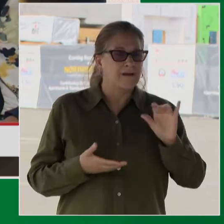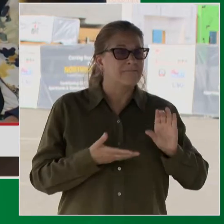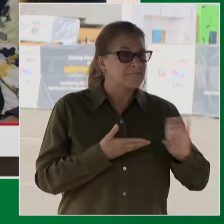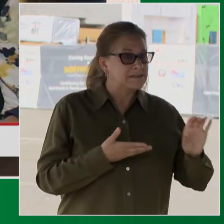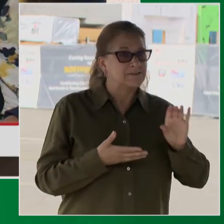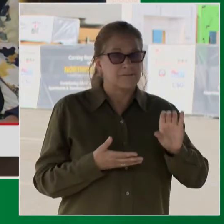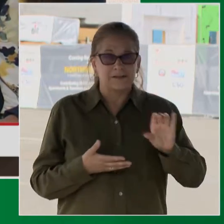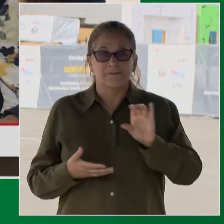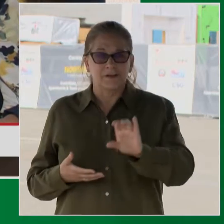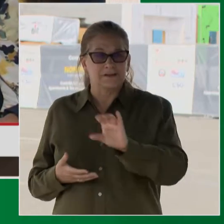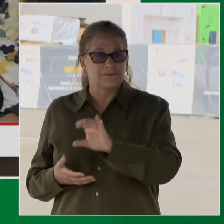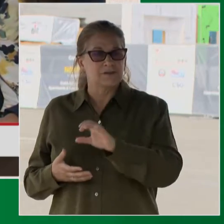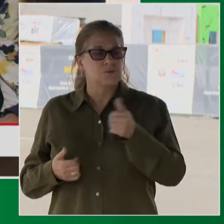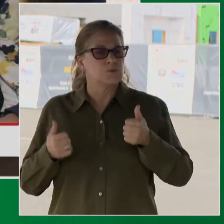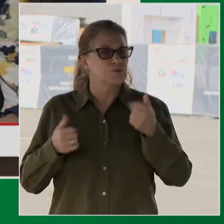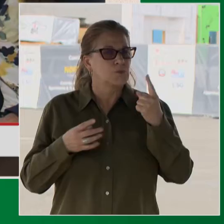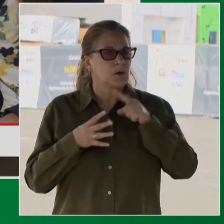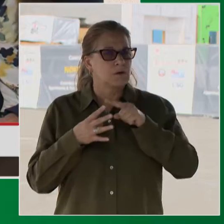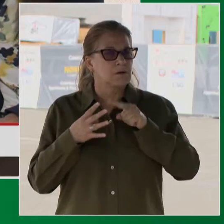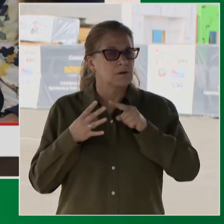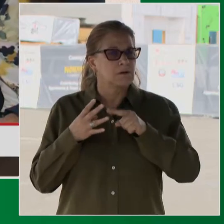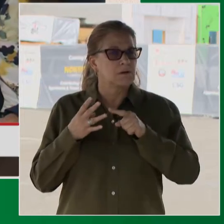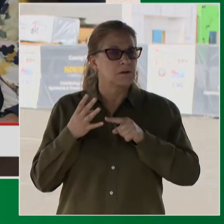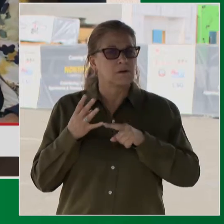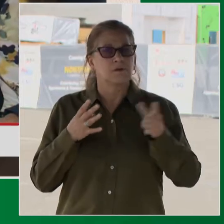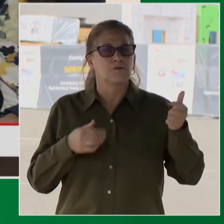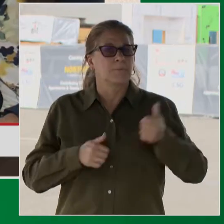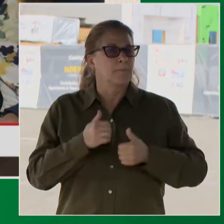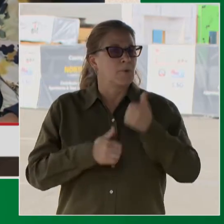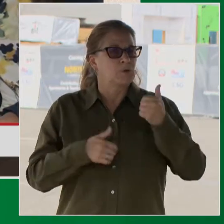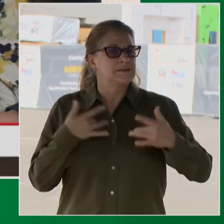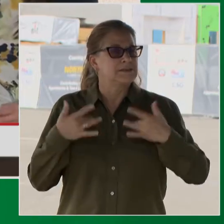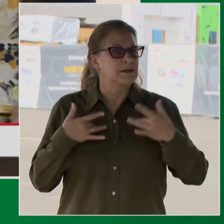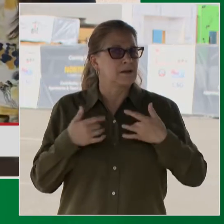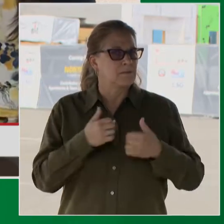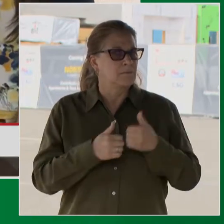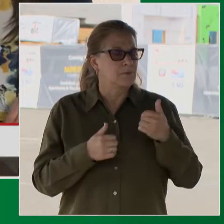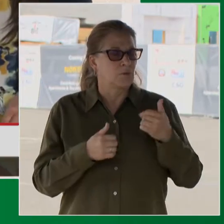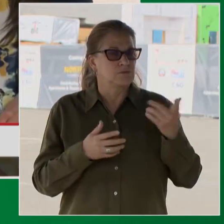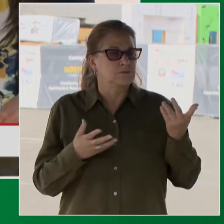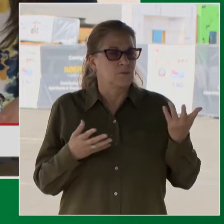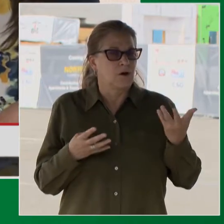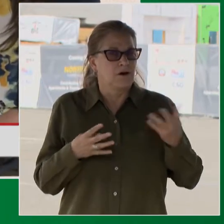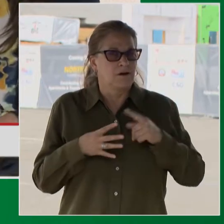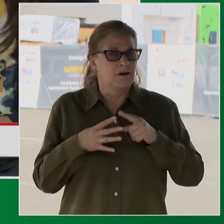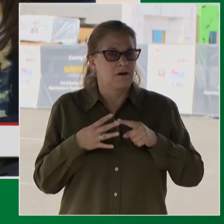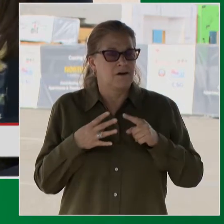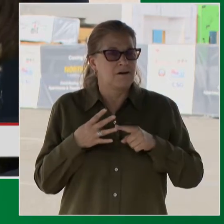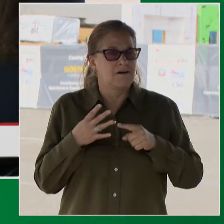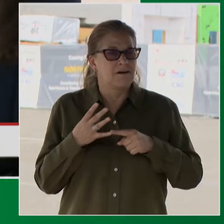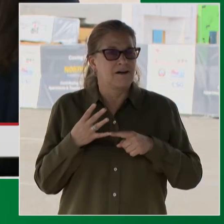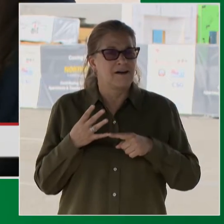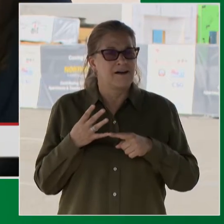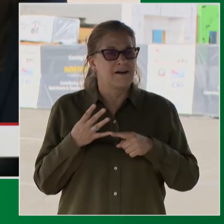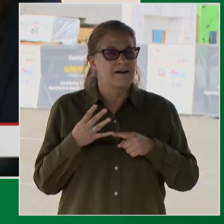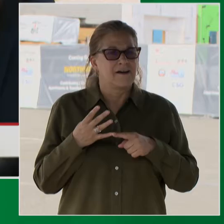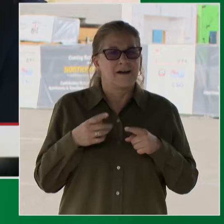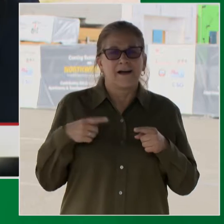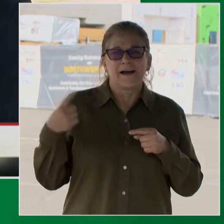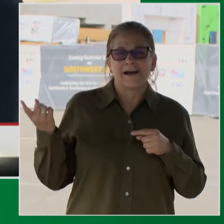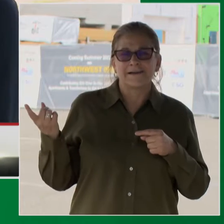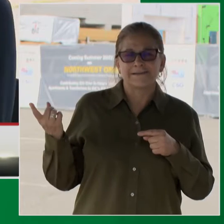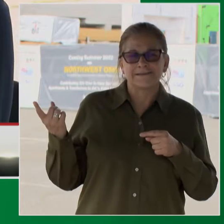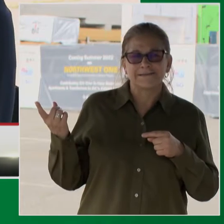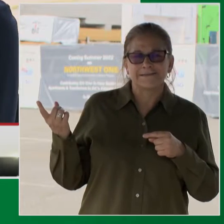that are kind of new or most exciting that you want to highlight for folks. Well, so I think that we've